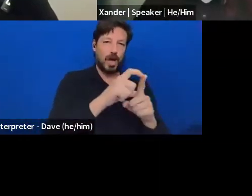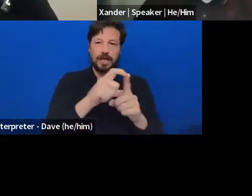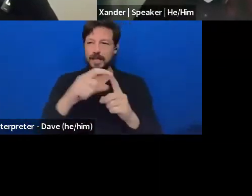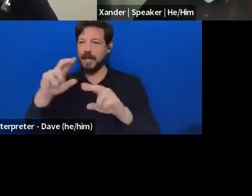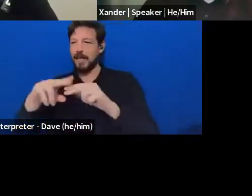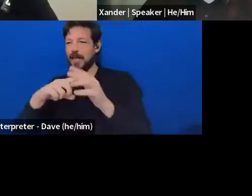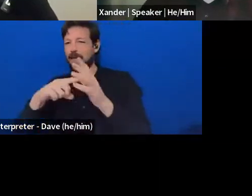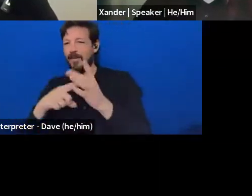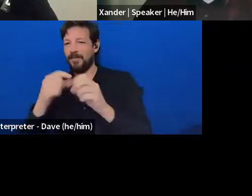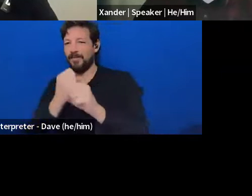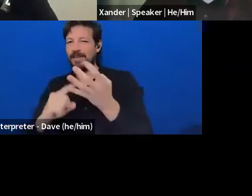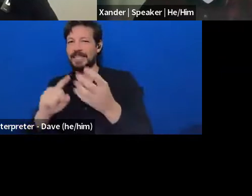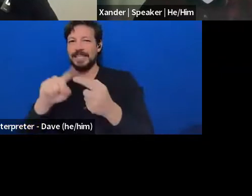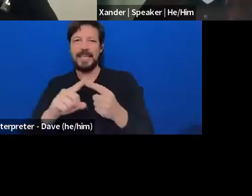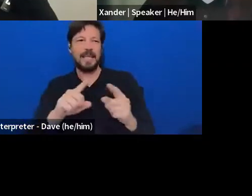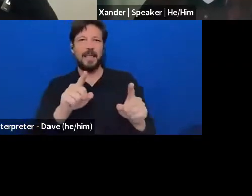of,